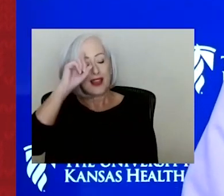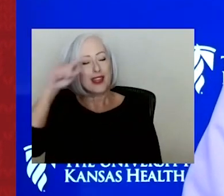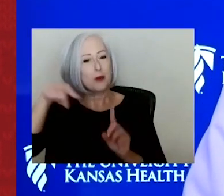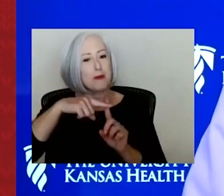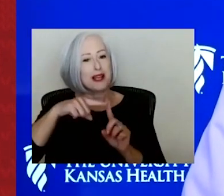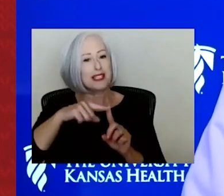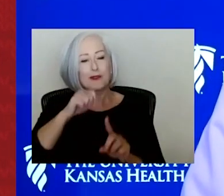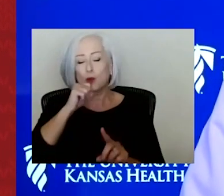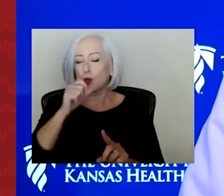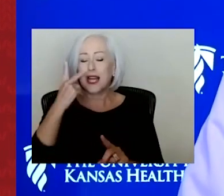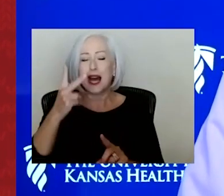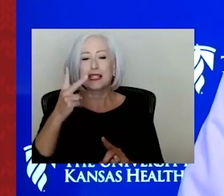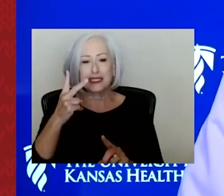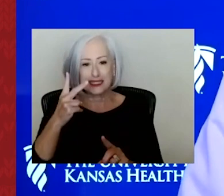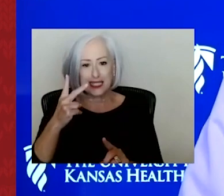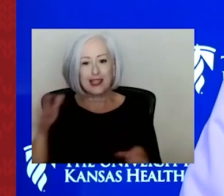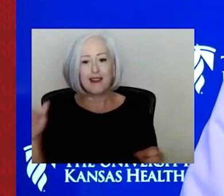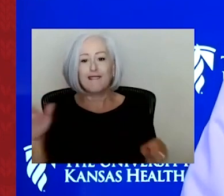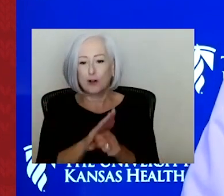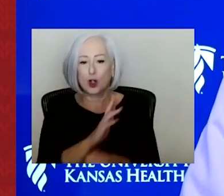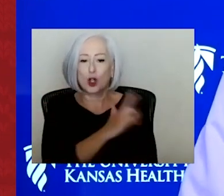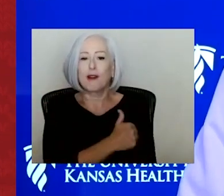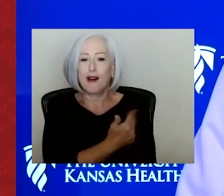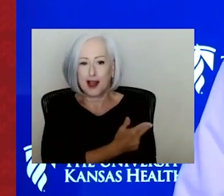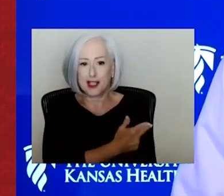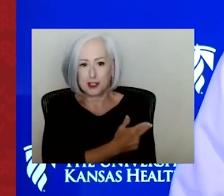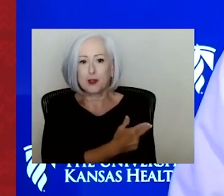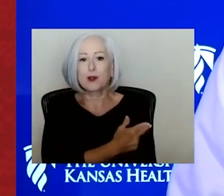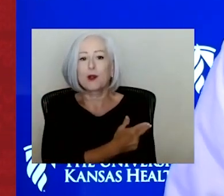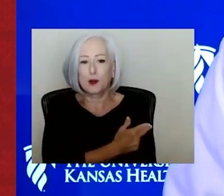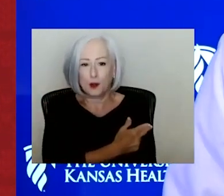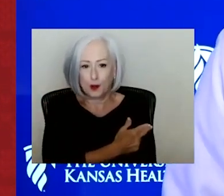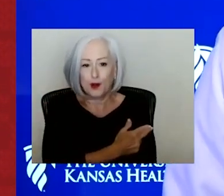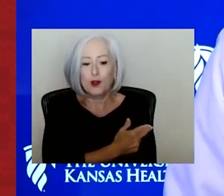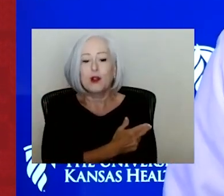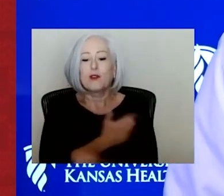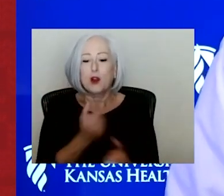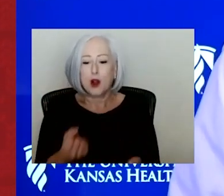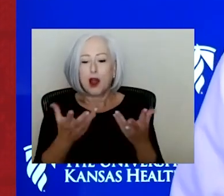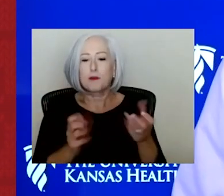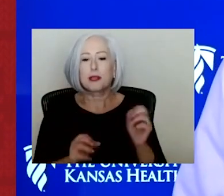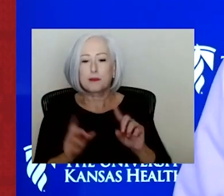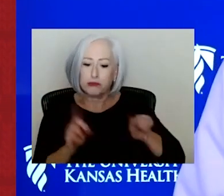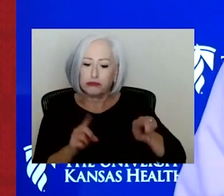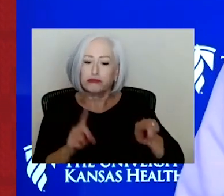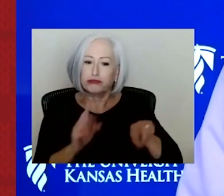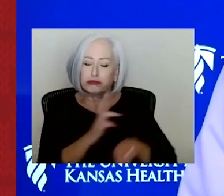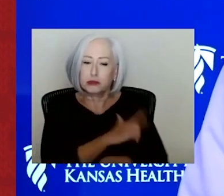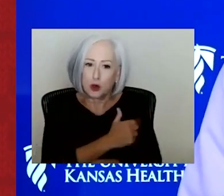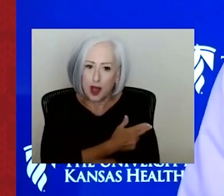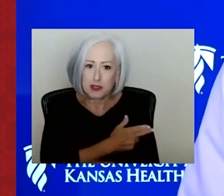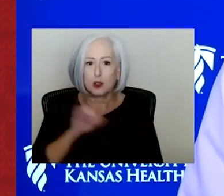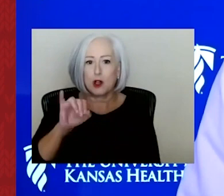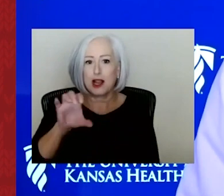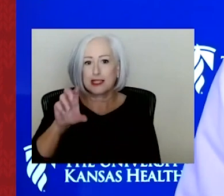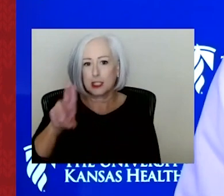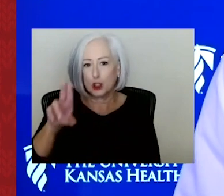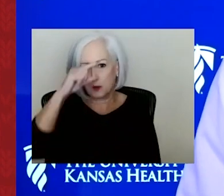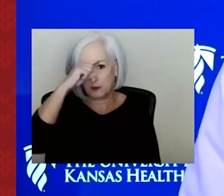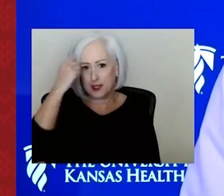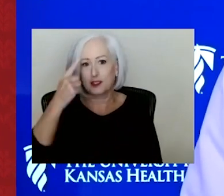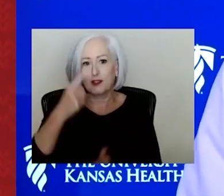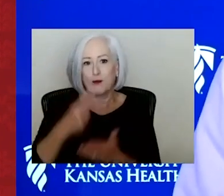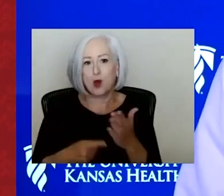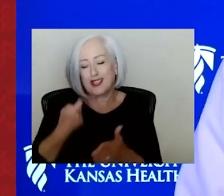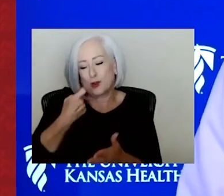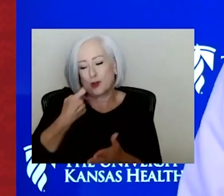that hospital capacity issue, the amount of people coming to the hospital or going to the ICU because of what we have just talked about.